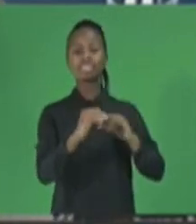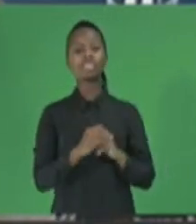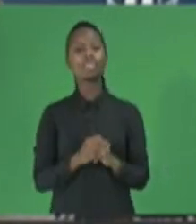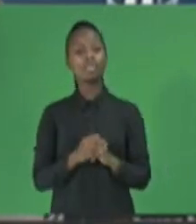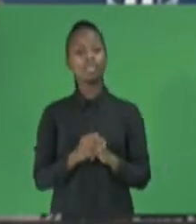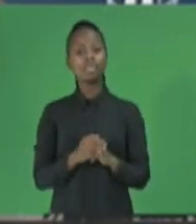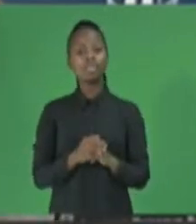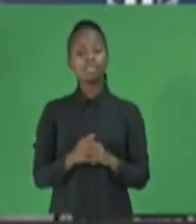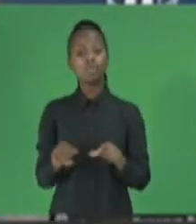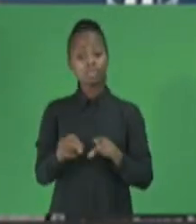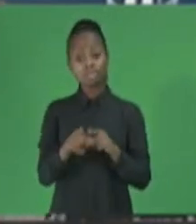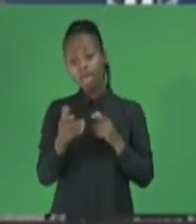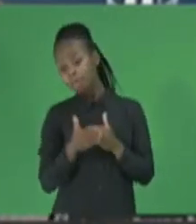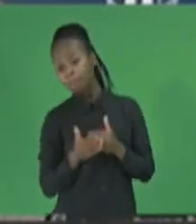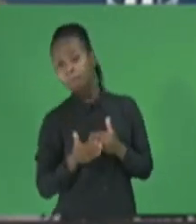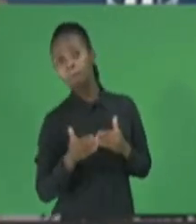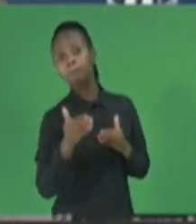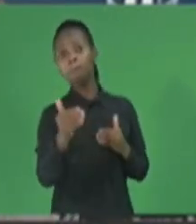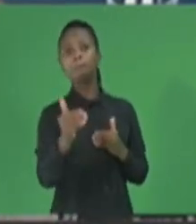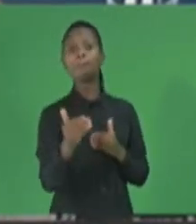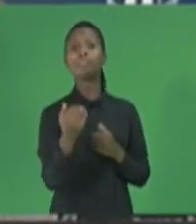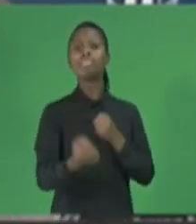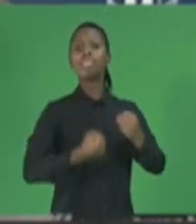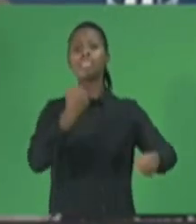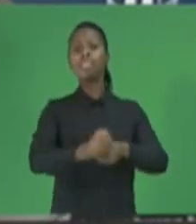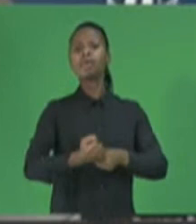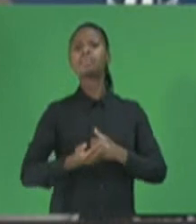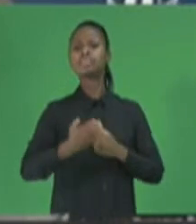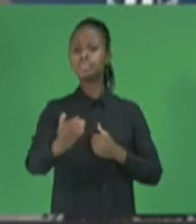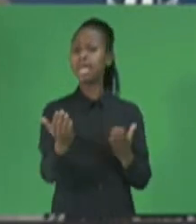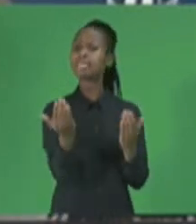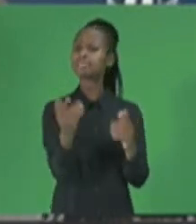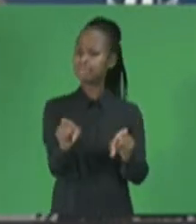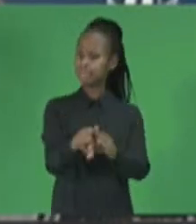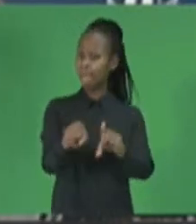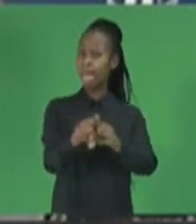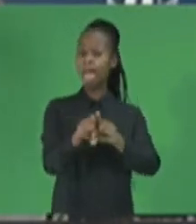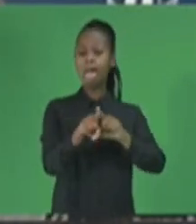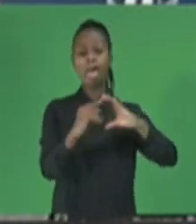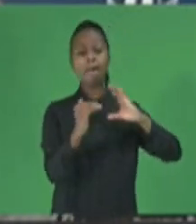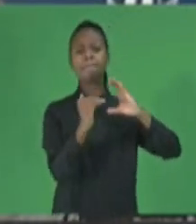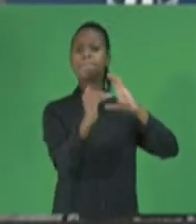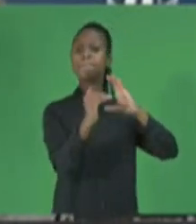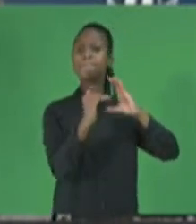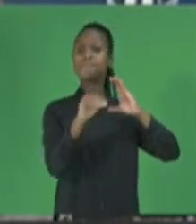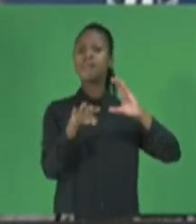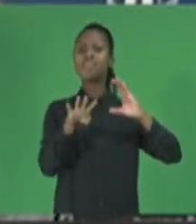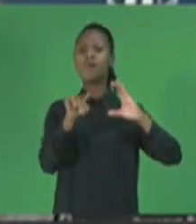forward-looking basis, we expect the outlook of inflation to be closer to the